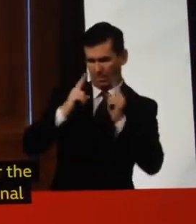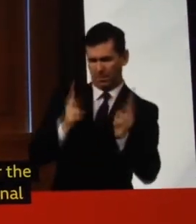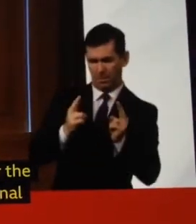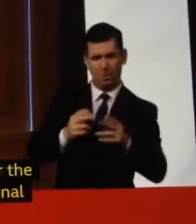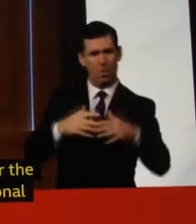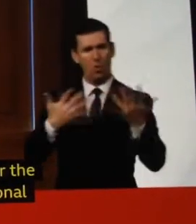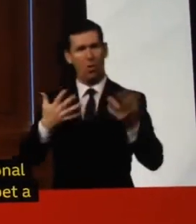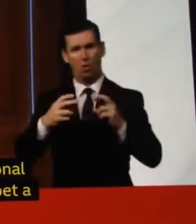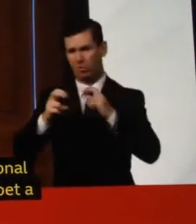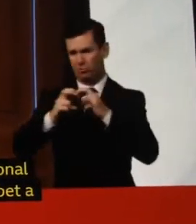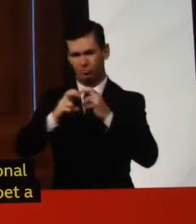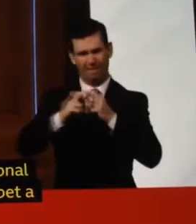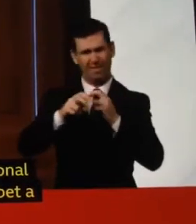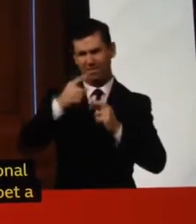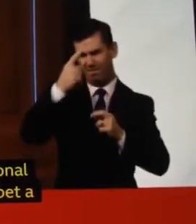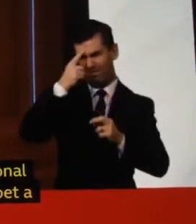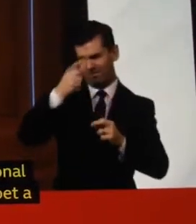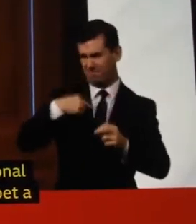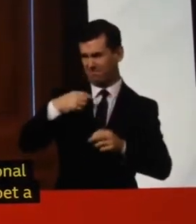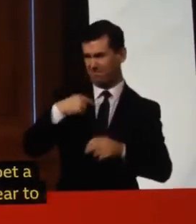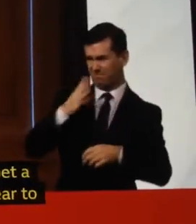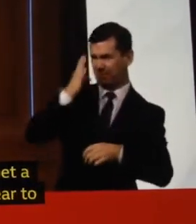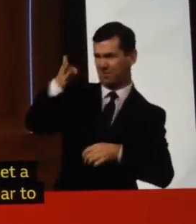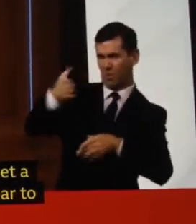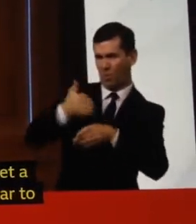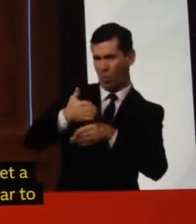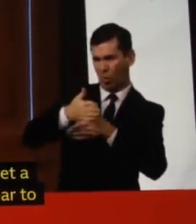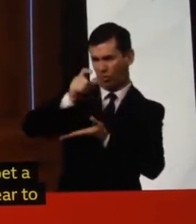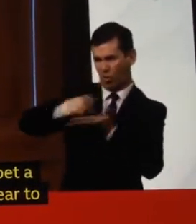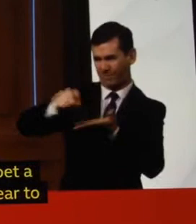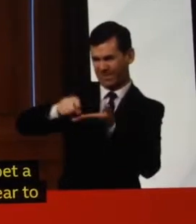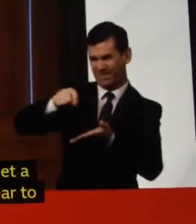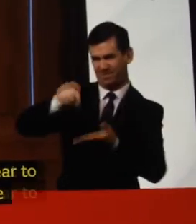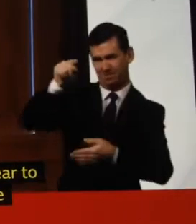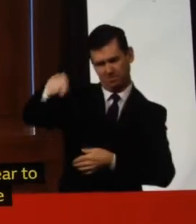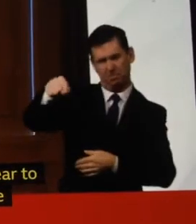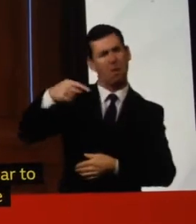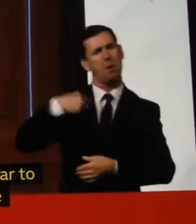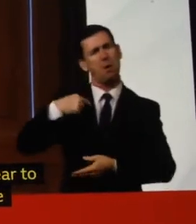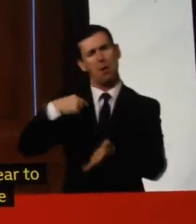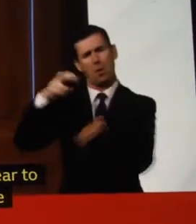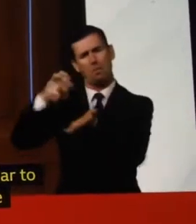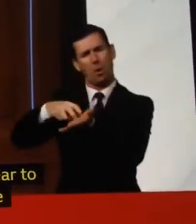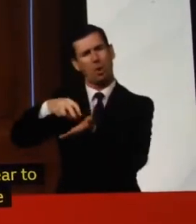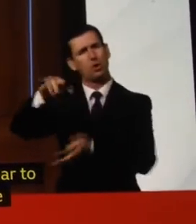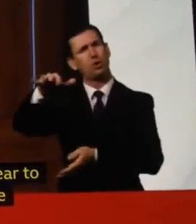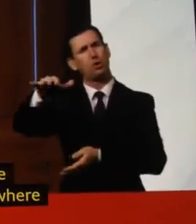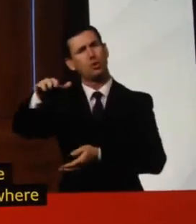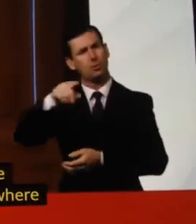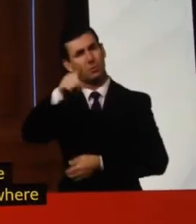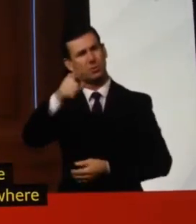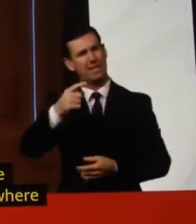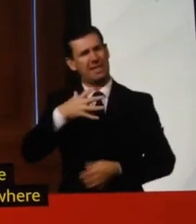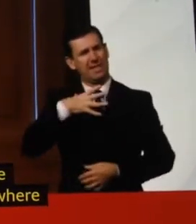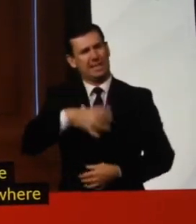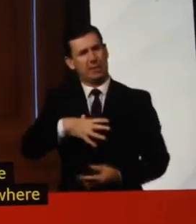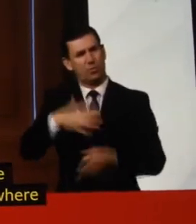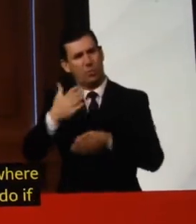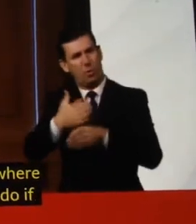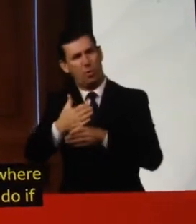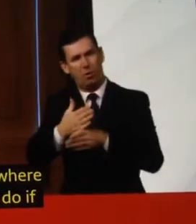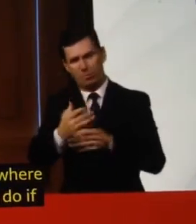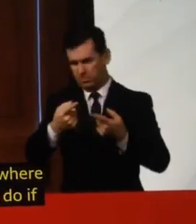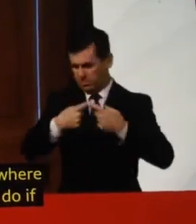travelling, you could book somewhere near to the work that you have to do if you're an essential worker, because we're making it more convenient than